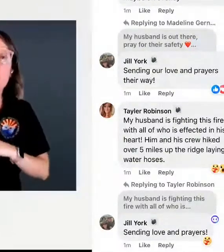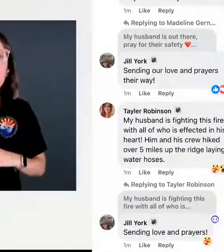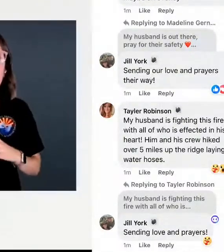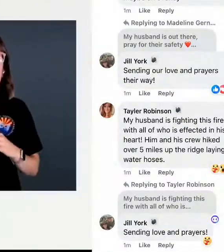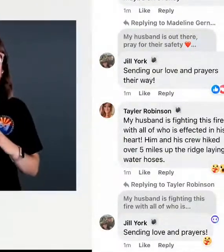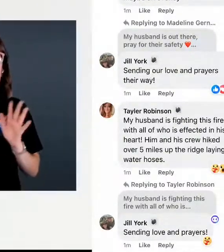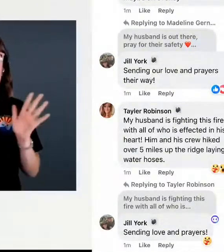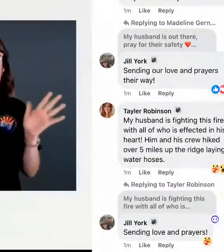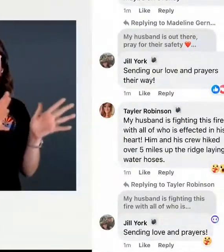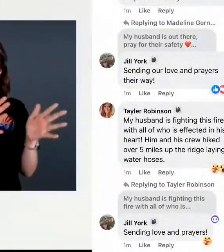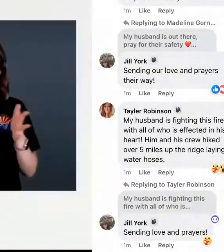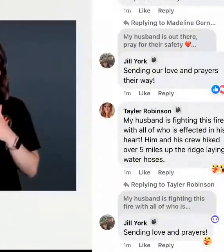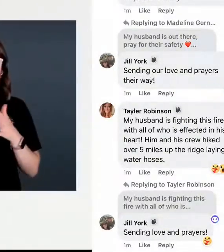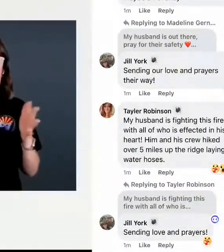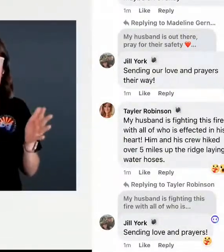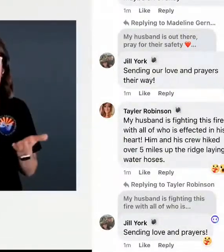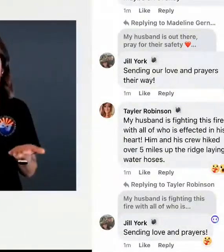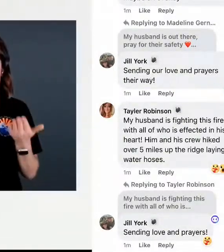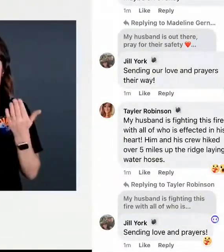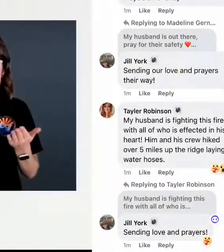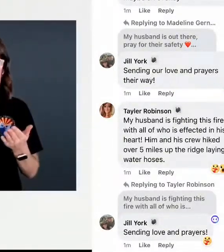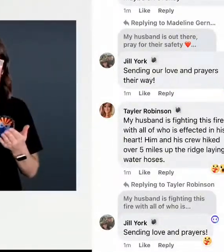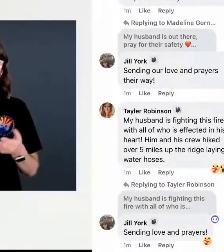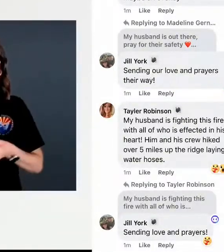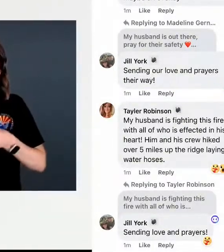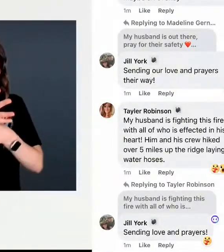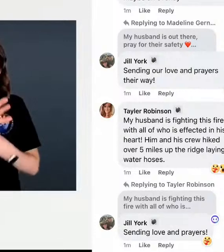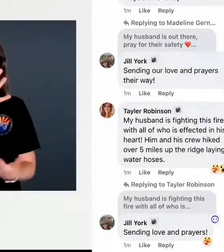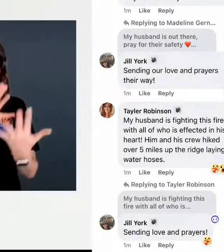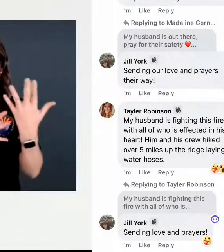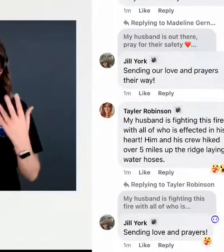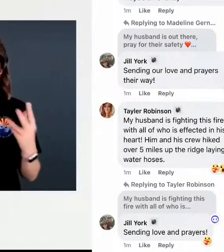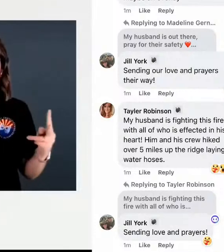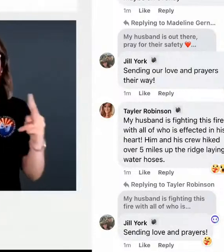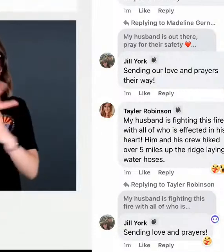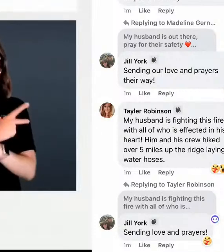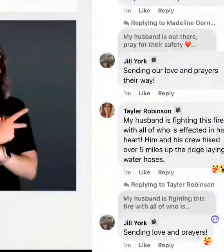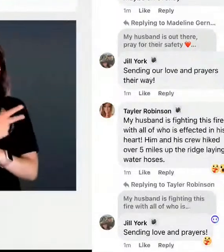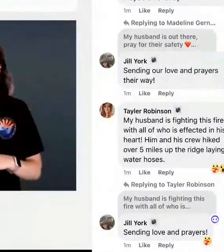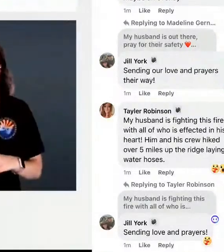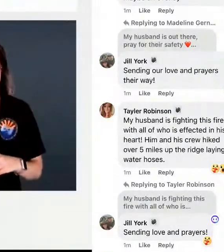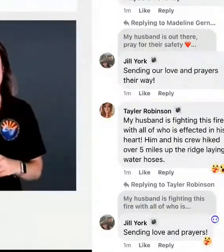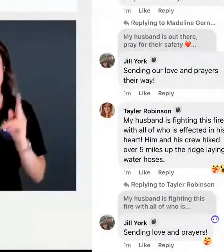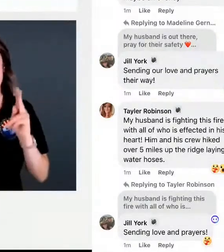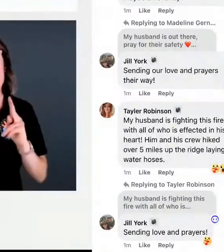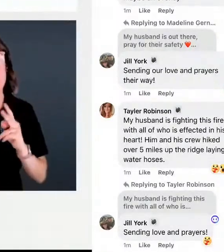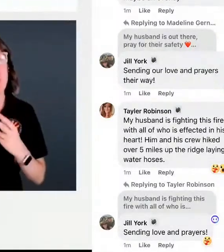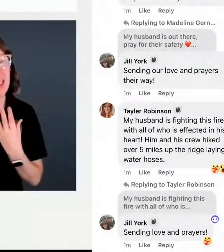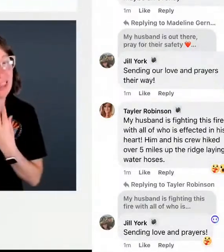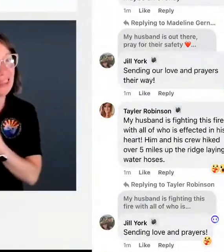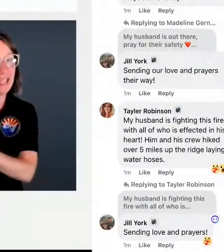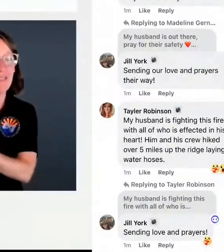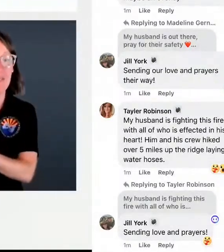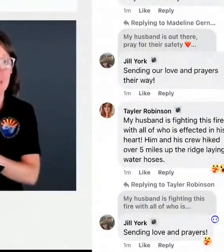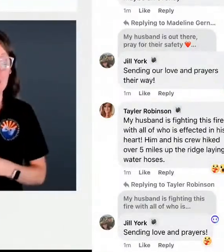potentially impact the community, and we wanted to get those folks out of there. And now I'll pass it off over to John for